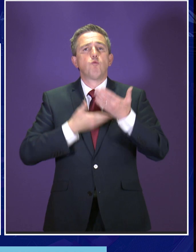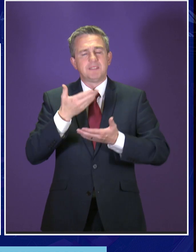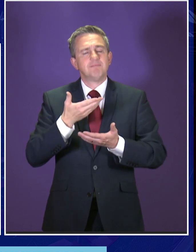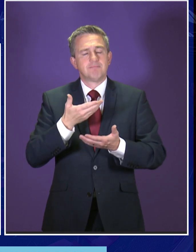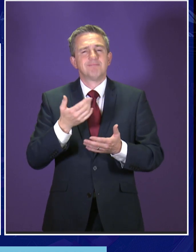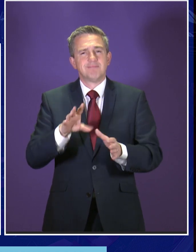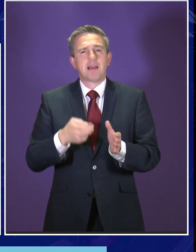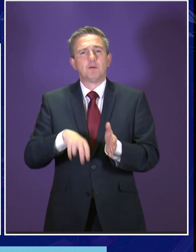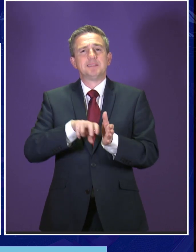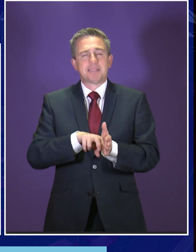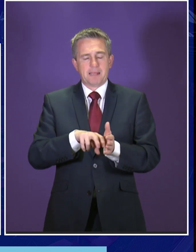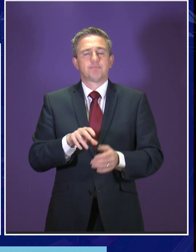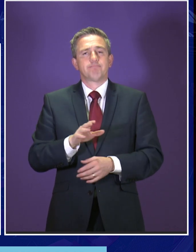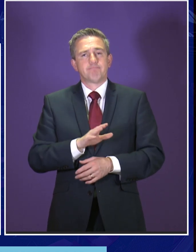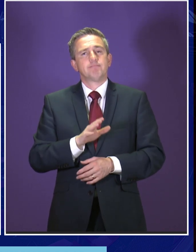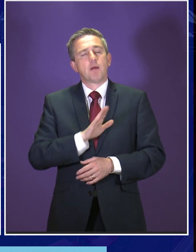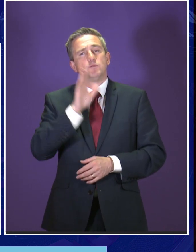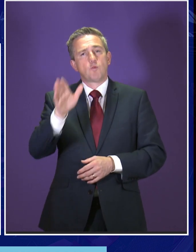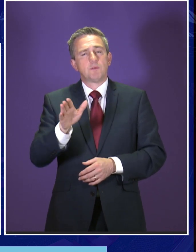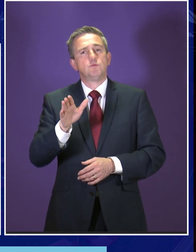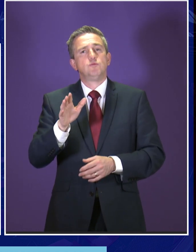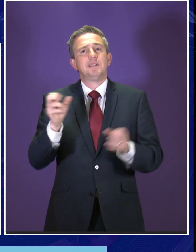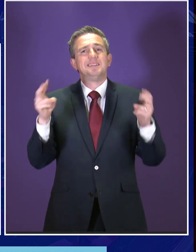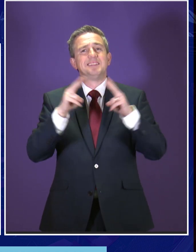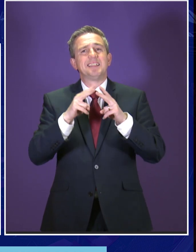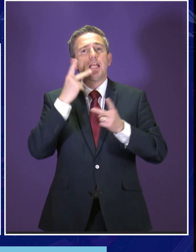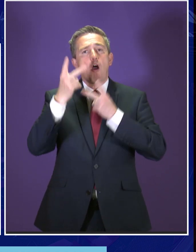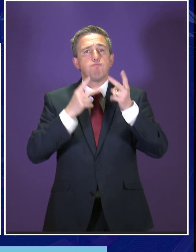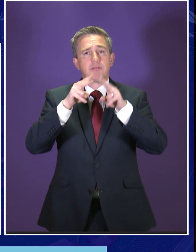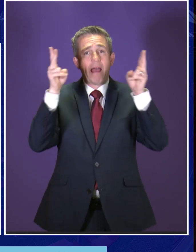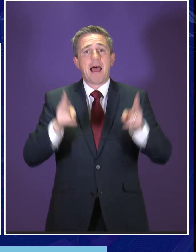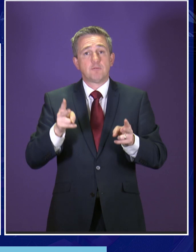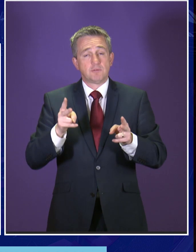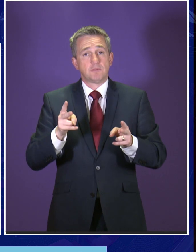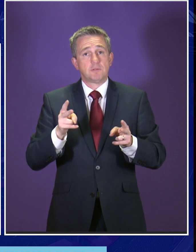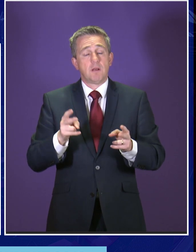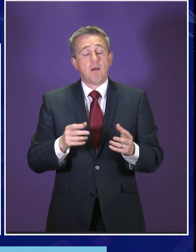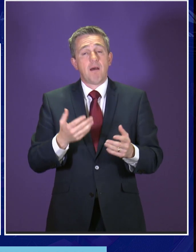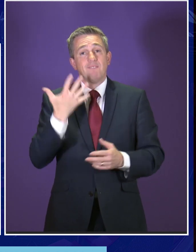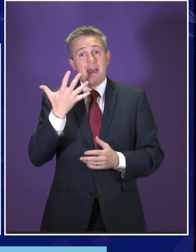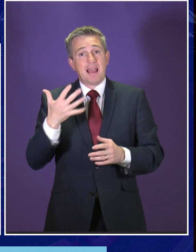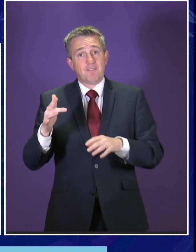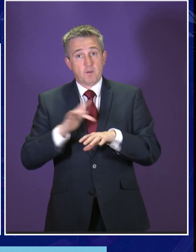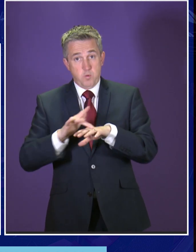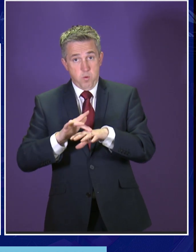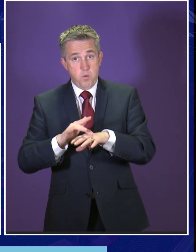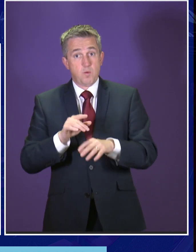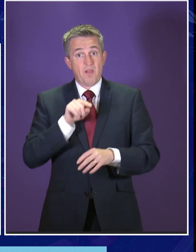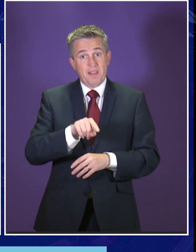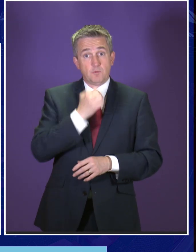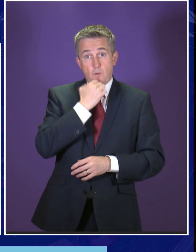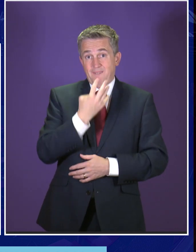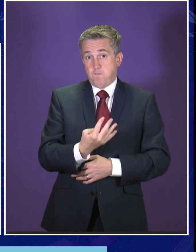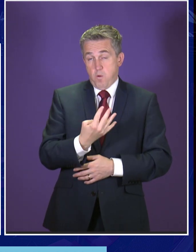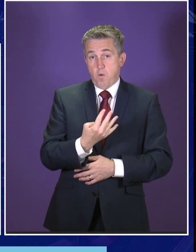was at the Sydney Opera House performing. It was the 4th show. I had 5 shows, the 4th show. And